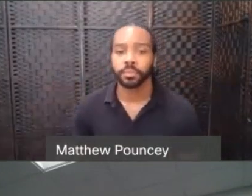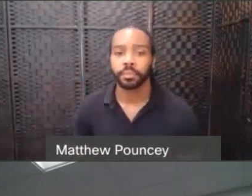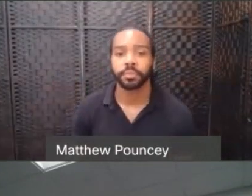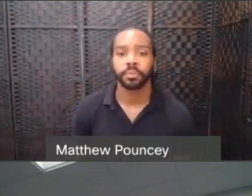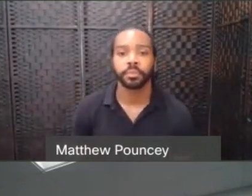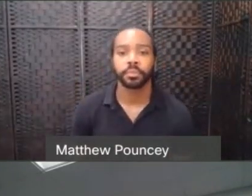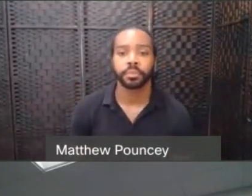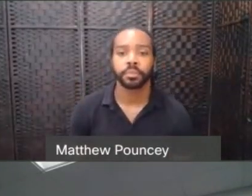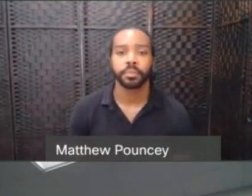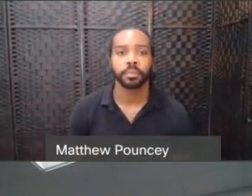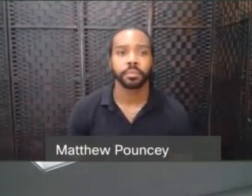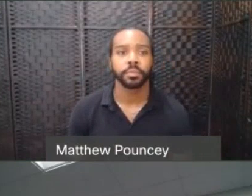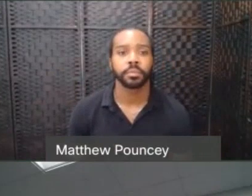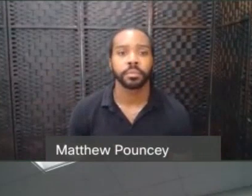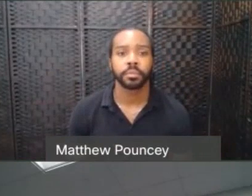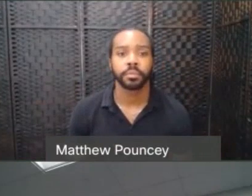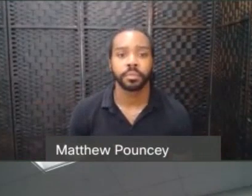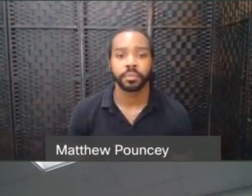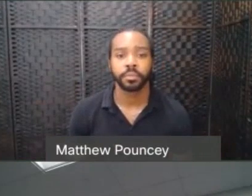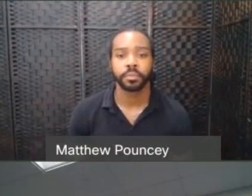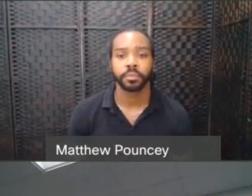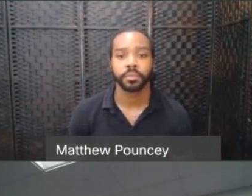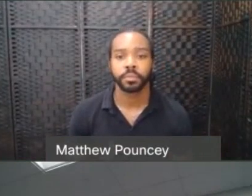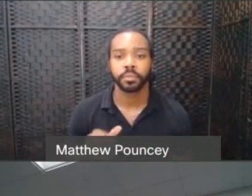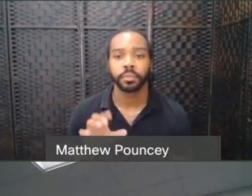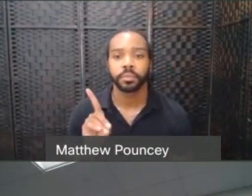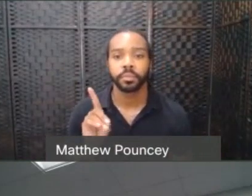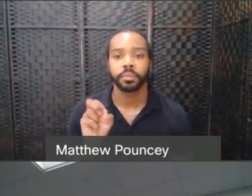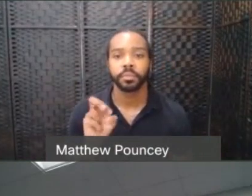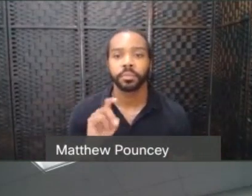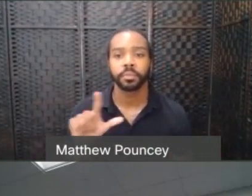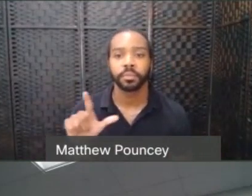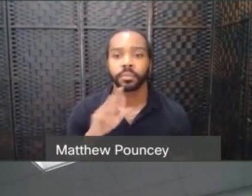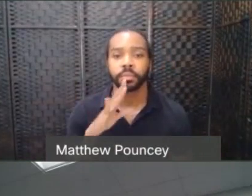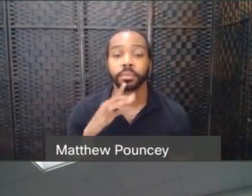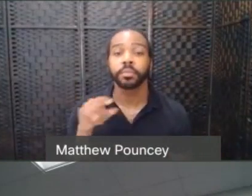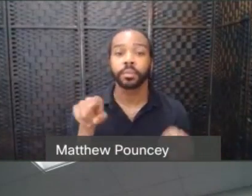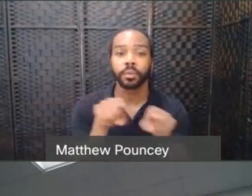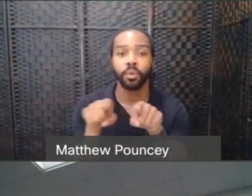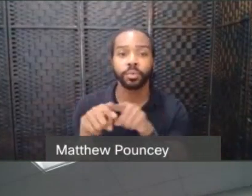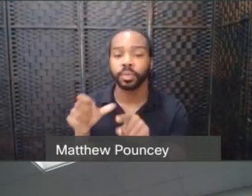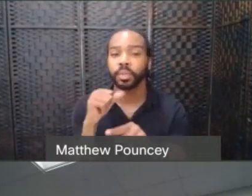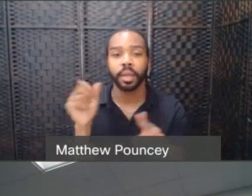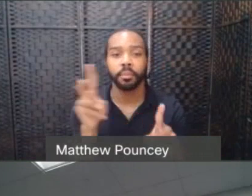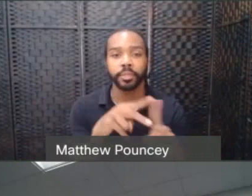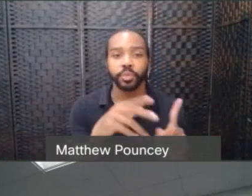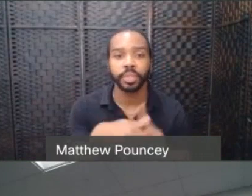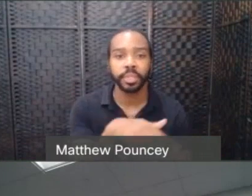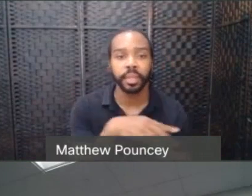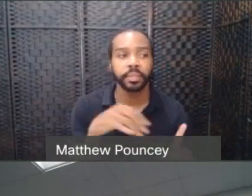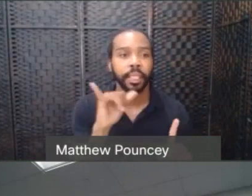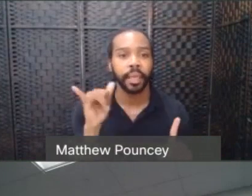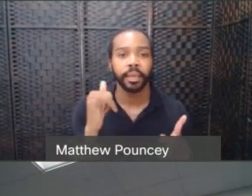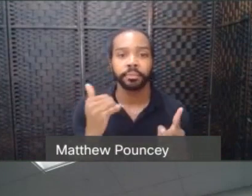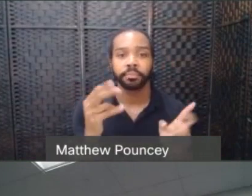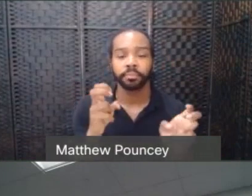Yeah, I can, that is correct. So it also doesn't apply to settings. So an example would be an outpatient clinic